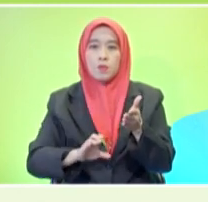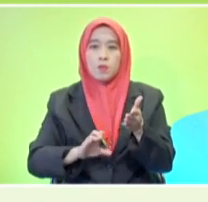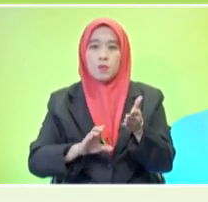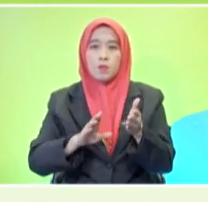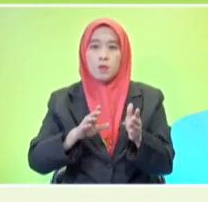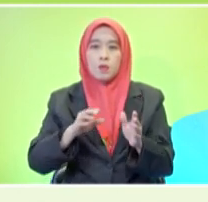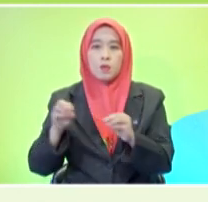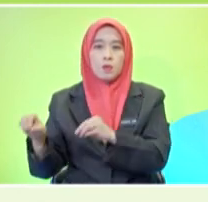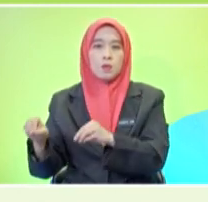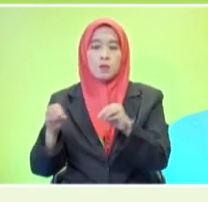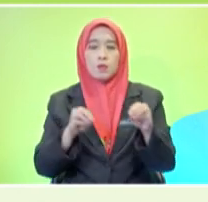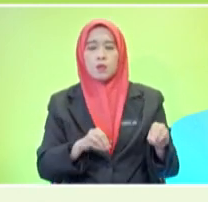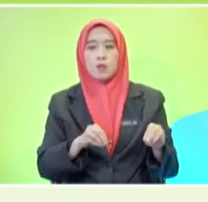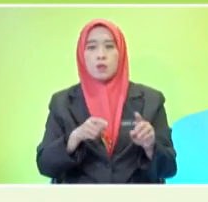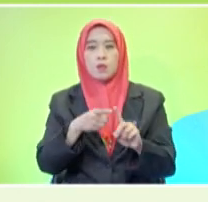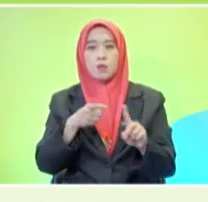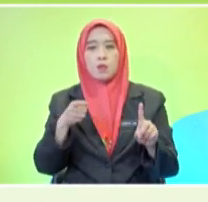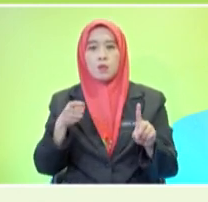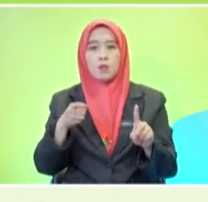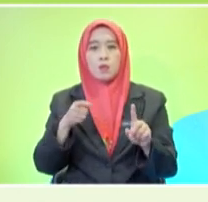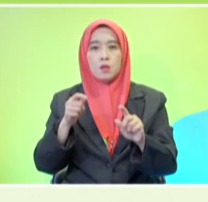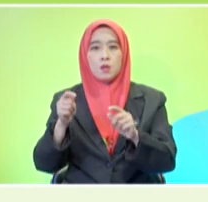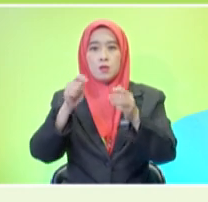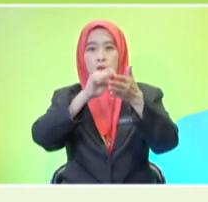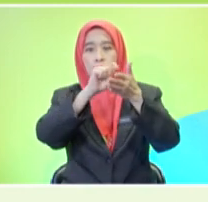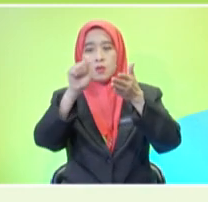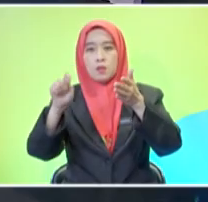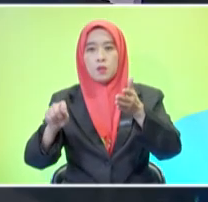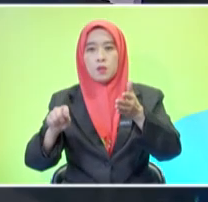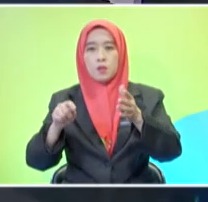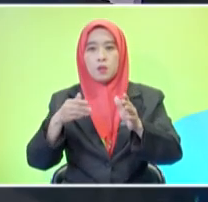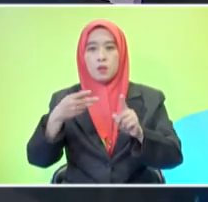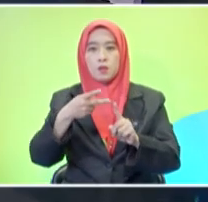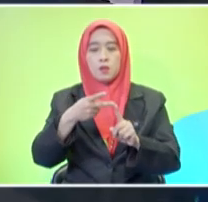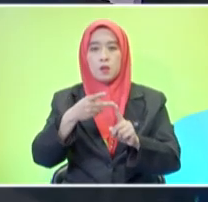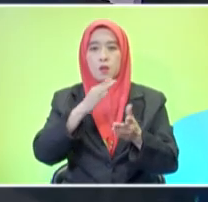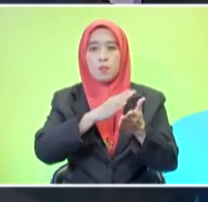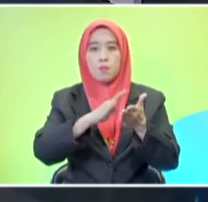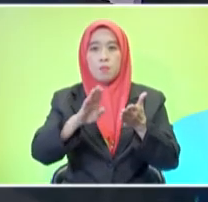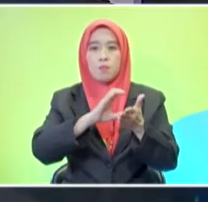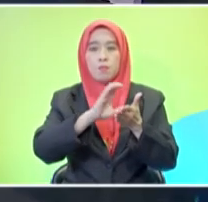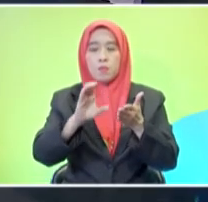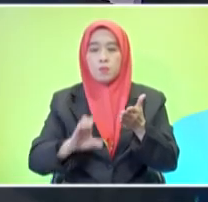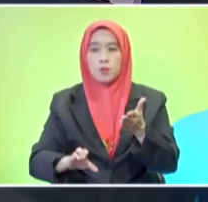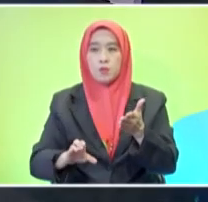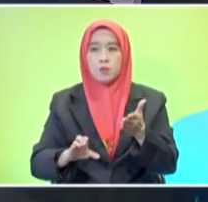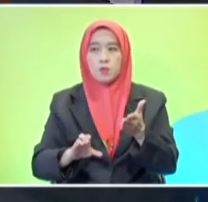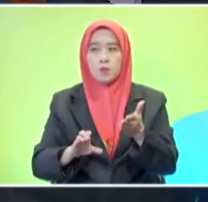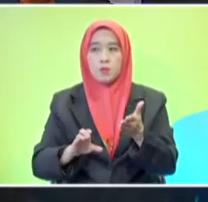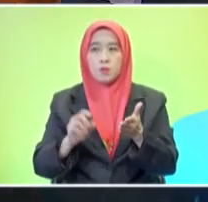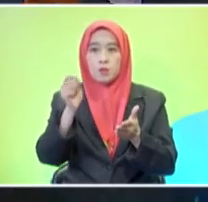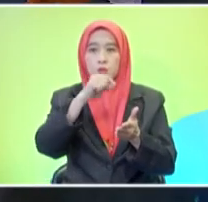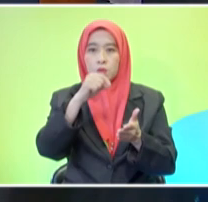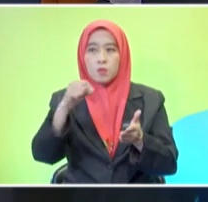the table, mm-hmm, to the bar chart. So, Shafika, could you help me with this? As usual. Let's plot the